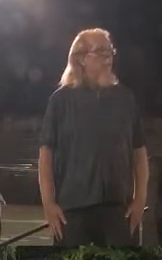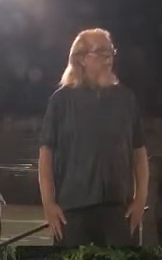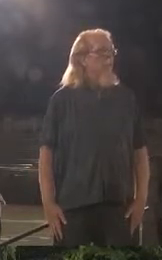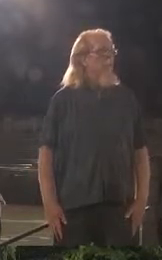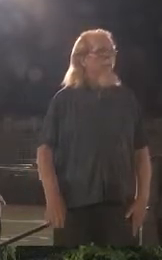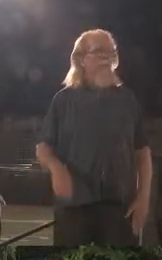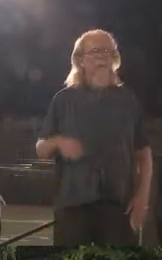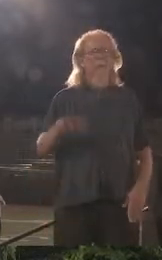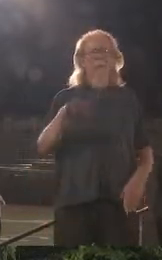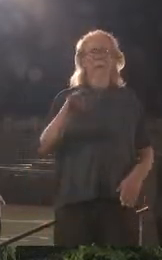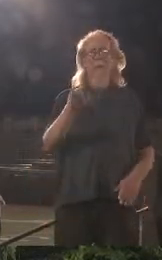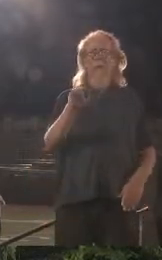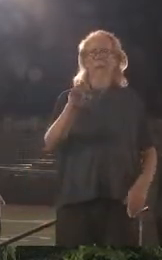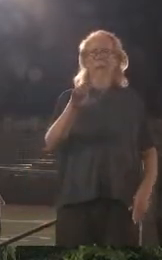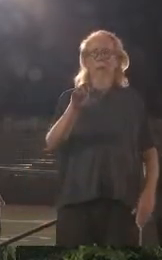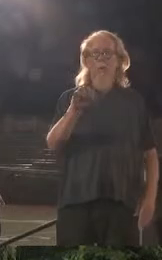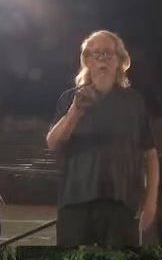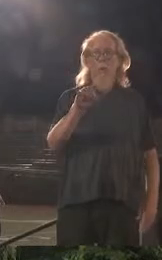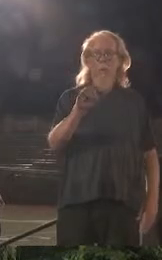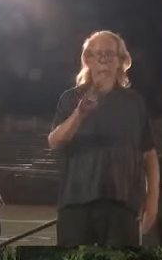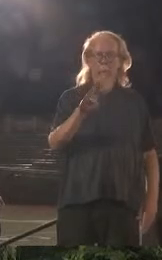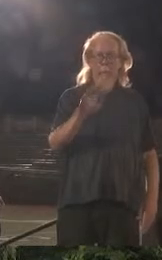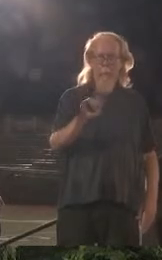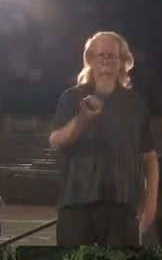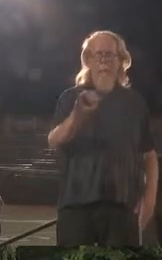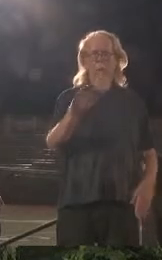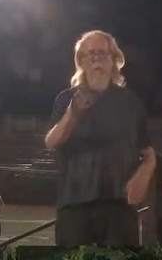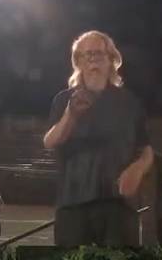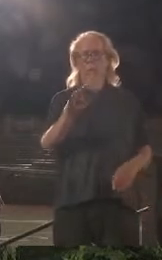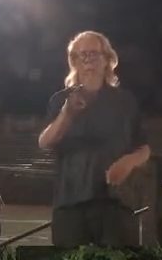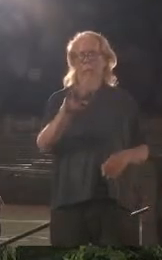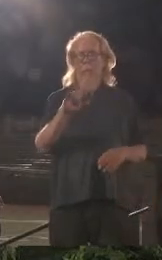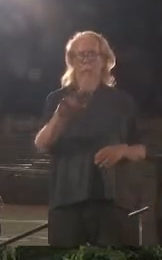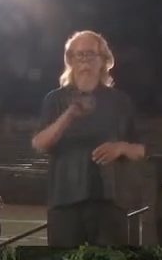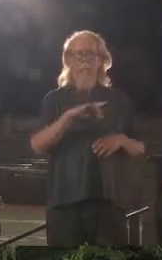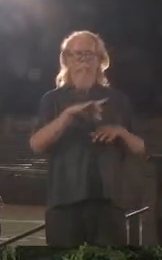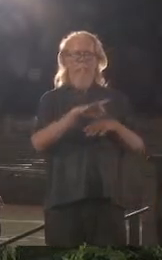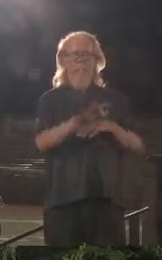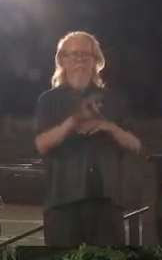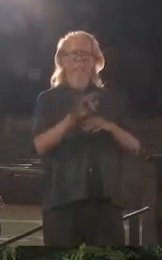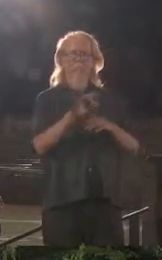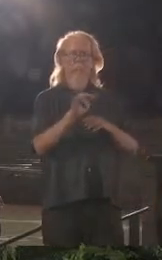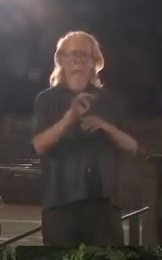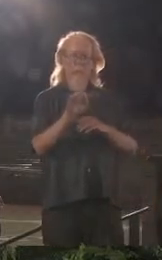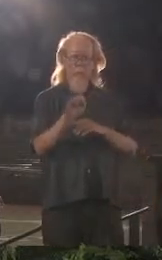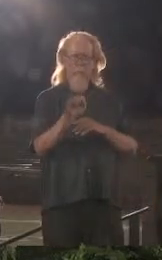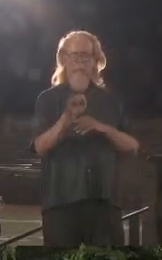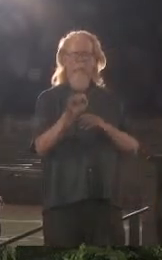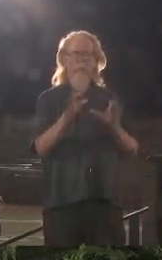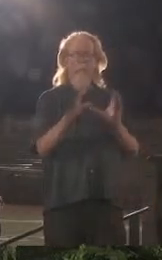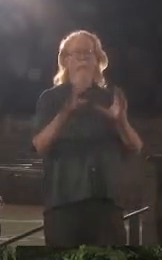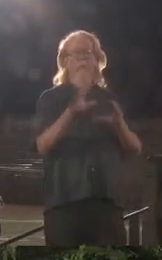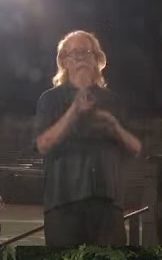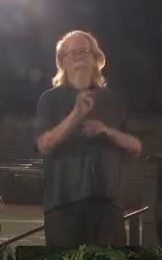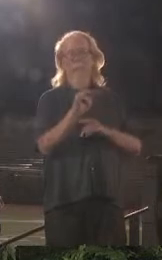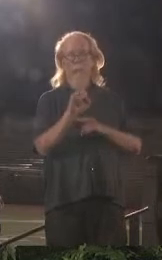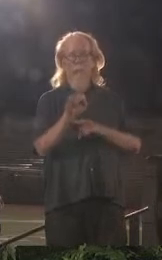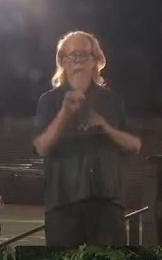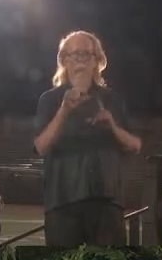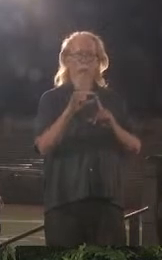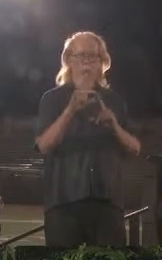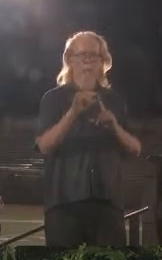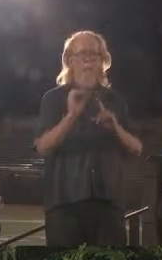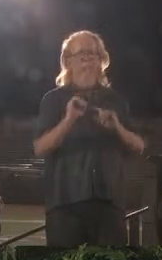Esmeralda Marie Schlegel earned a certification in Microsoft Office Specialist Word and will be attending the University of Texas at San